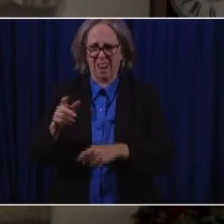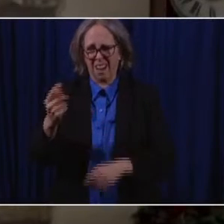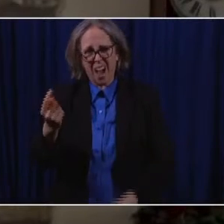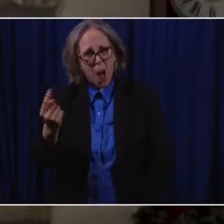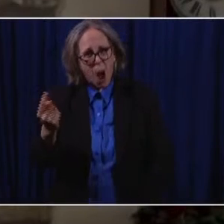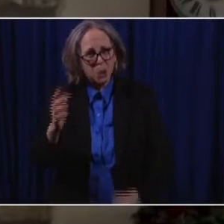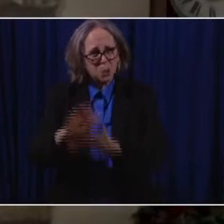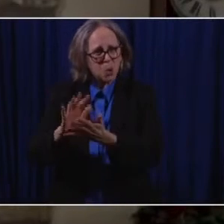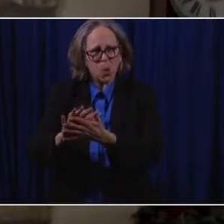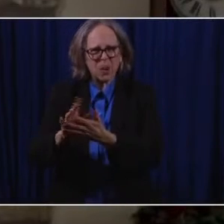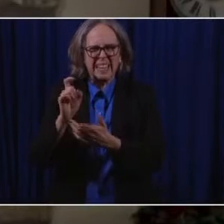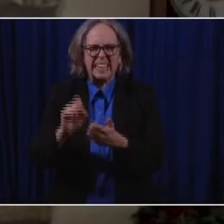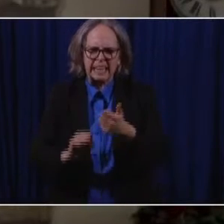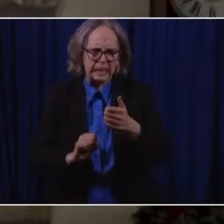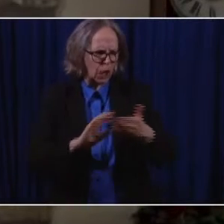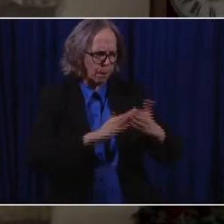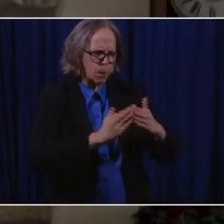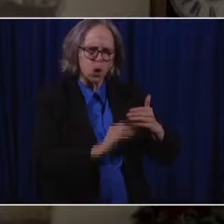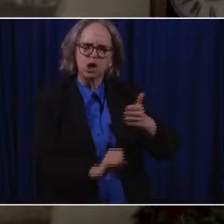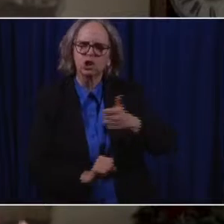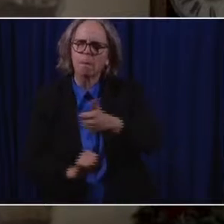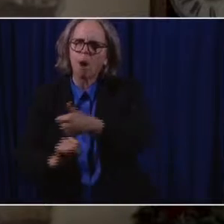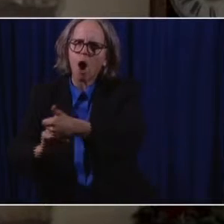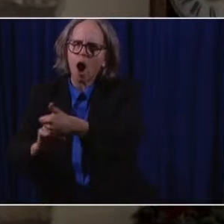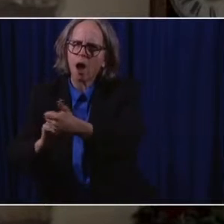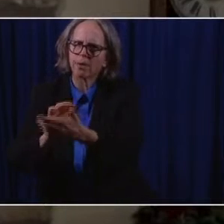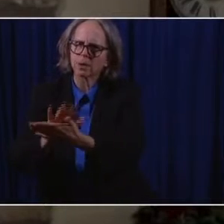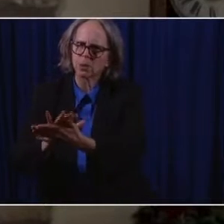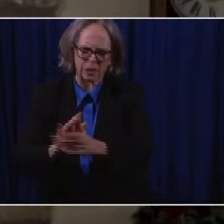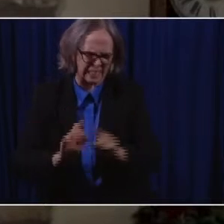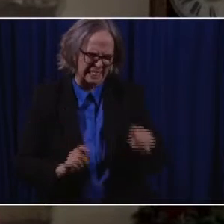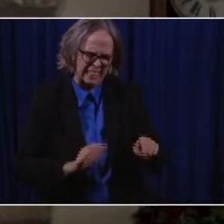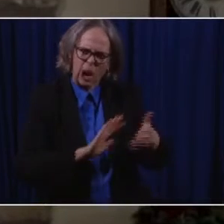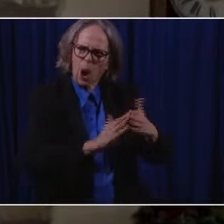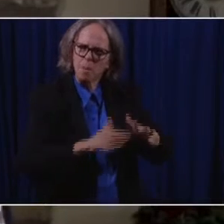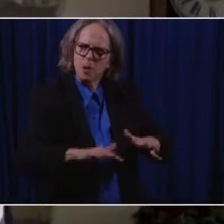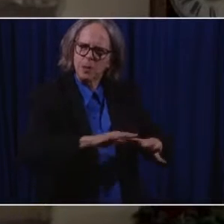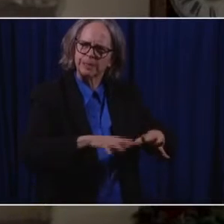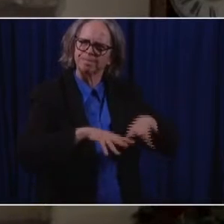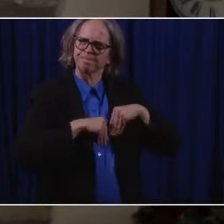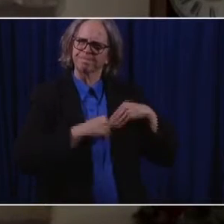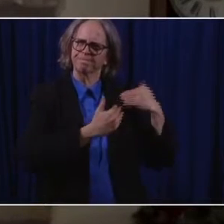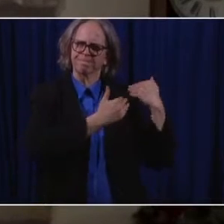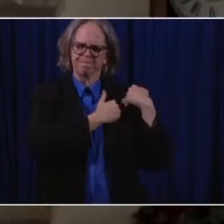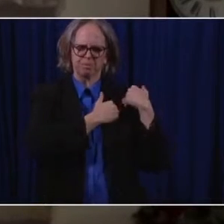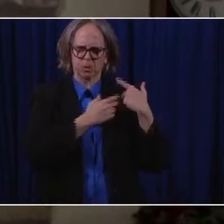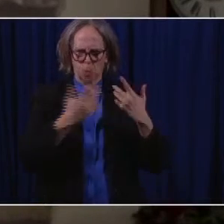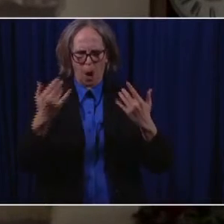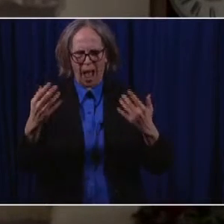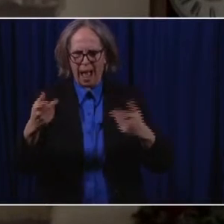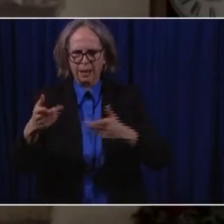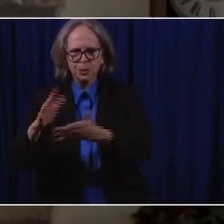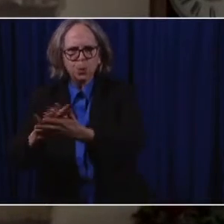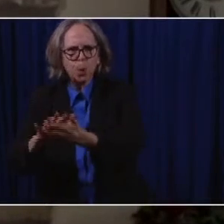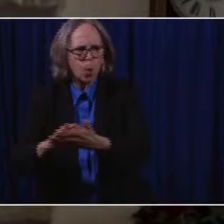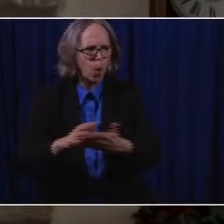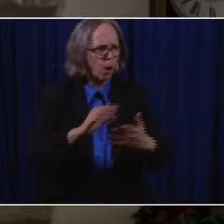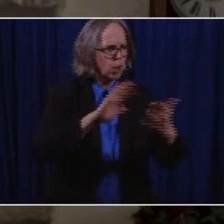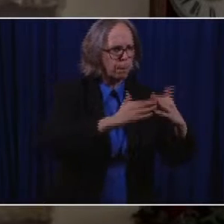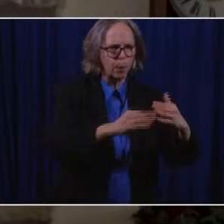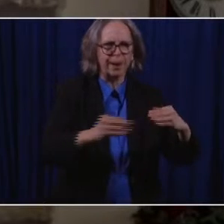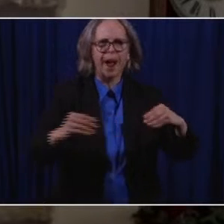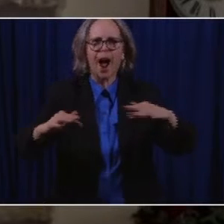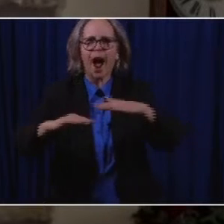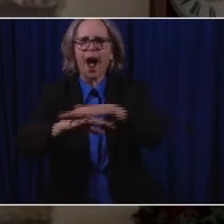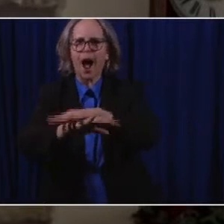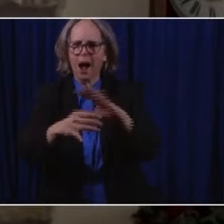the school swims in the ocean of the community. And when the community has high rate, it's tough for the